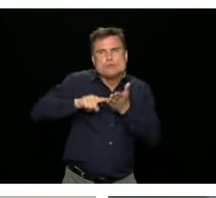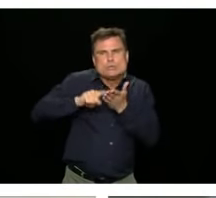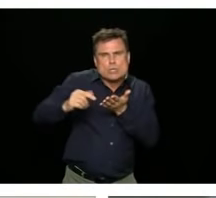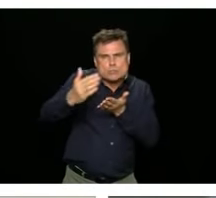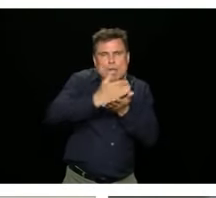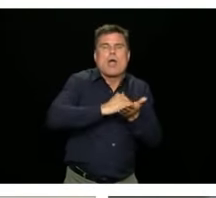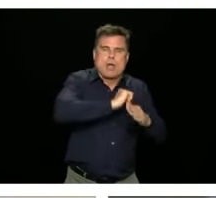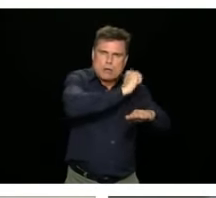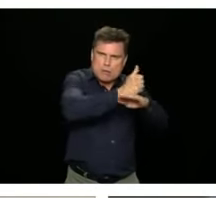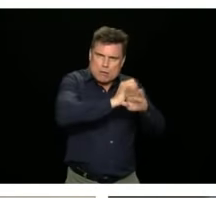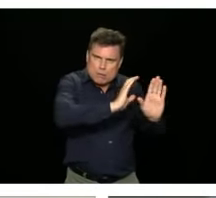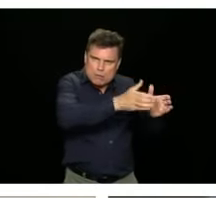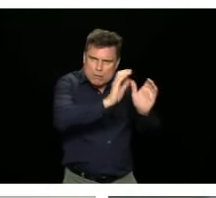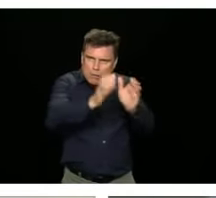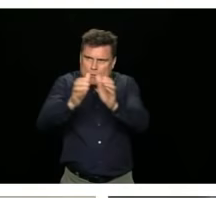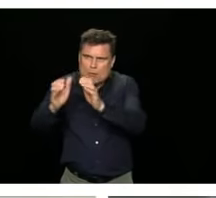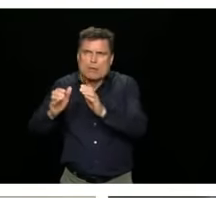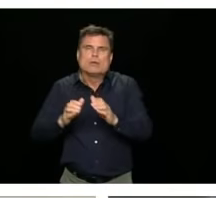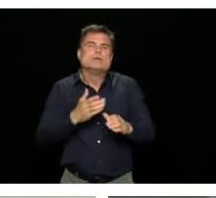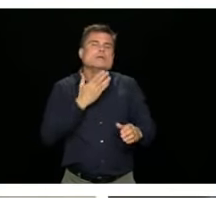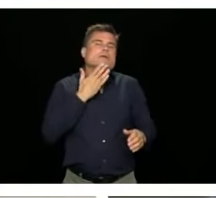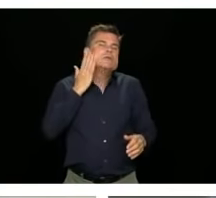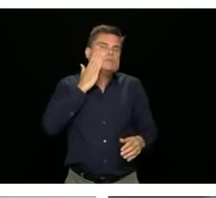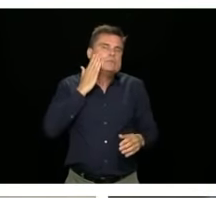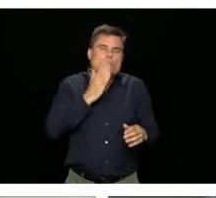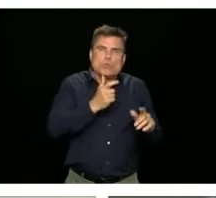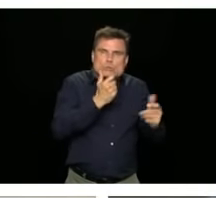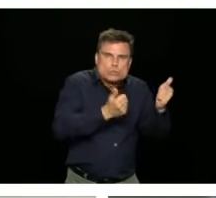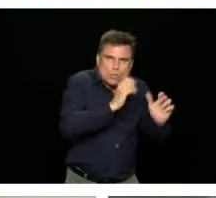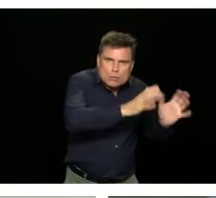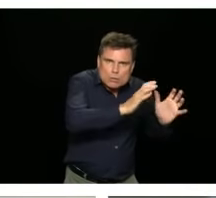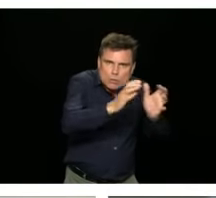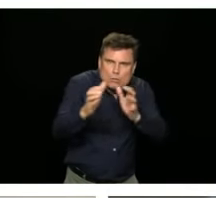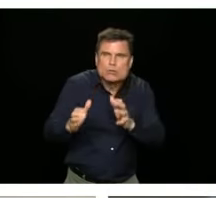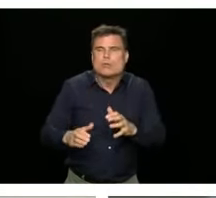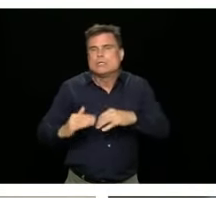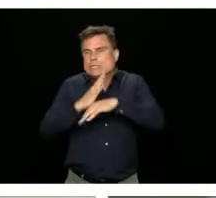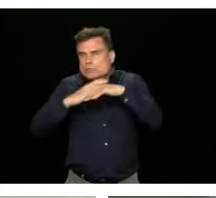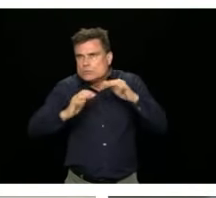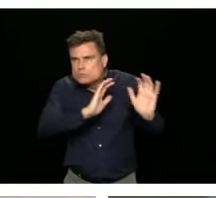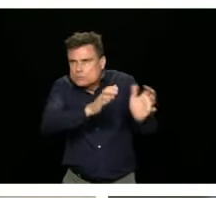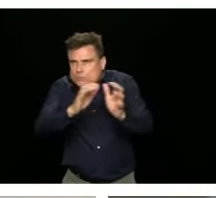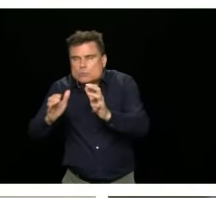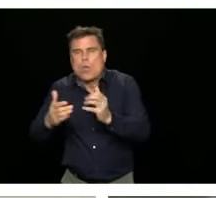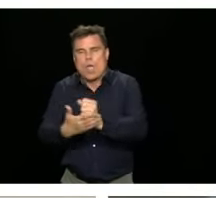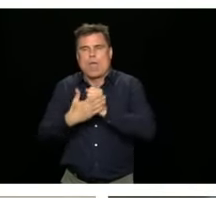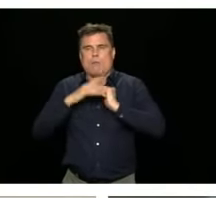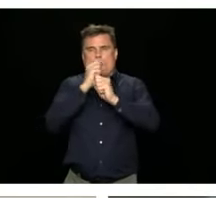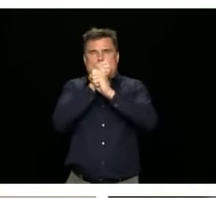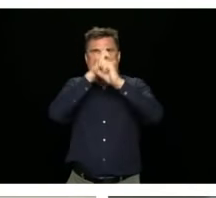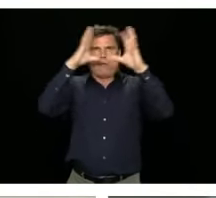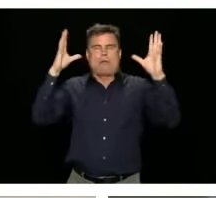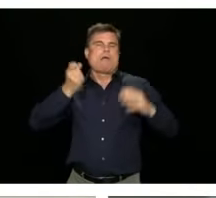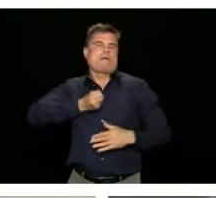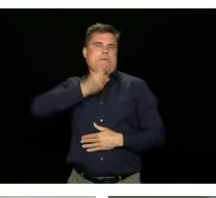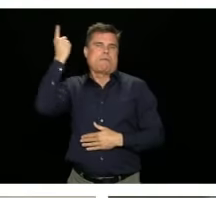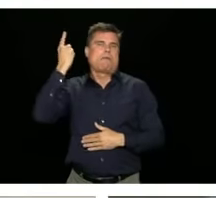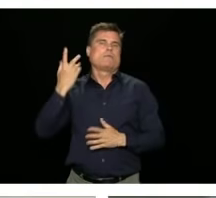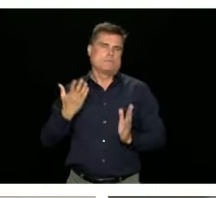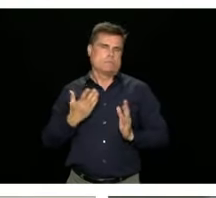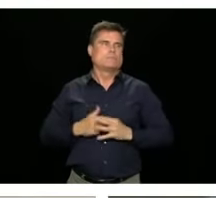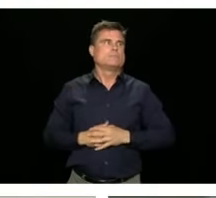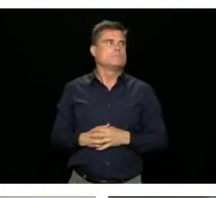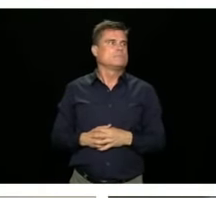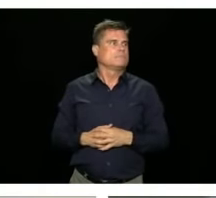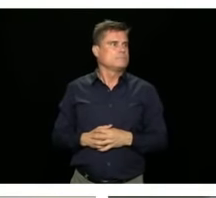in and share their thoughts on that. Patricia? Yeah, well, I mean, I think that it's really